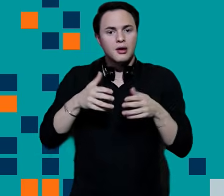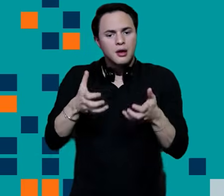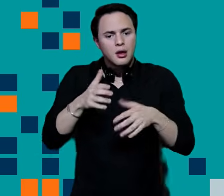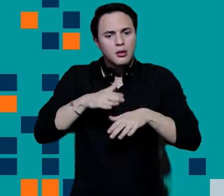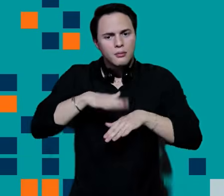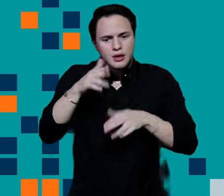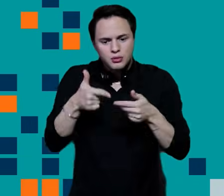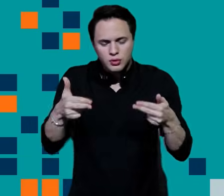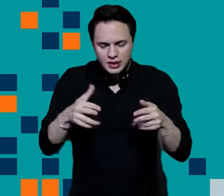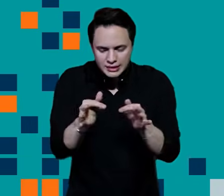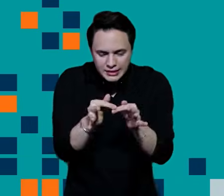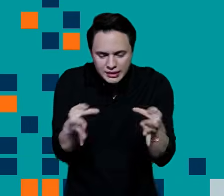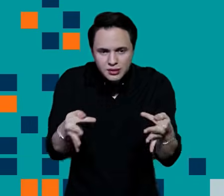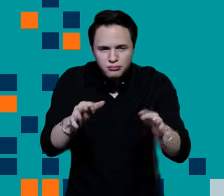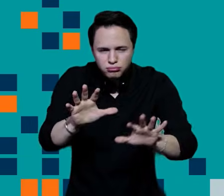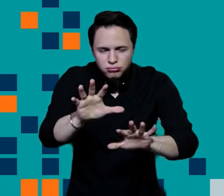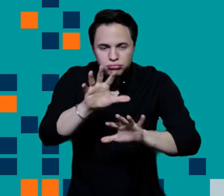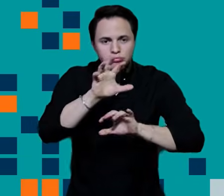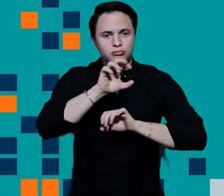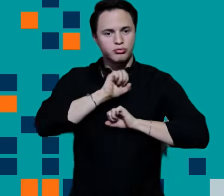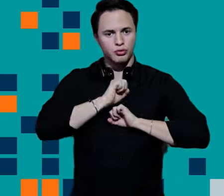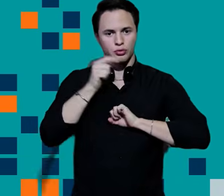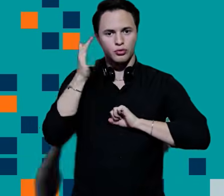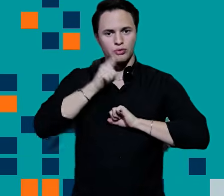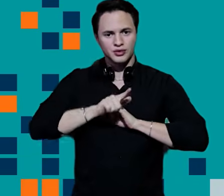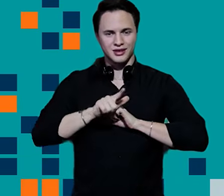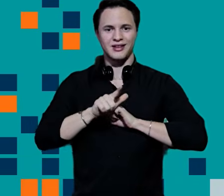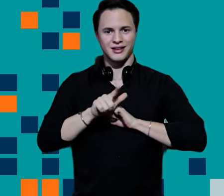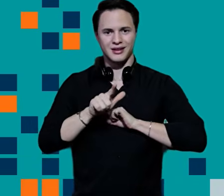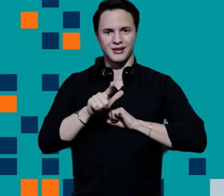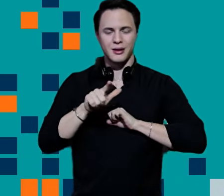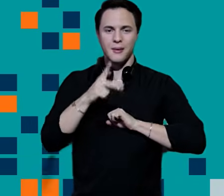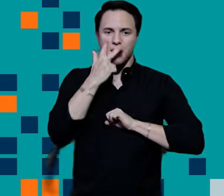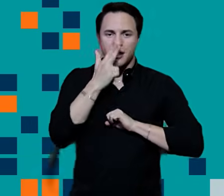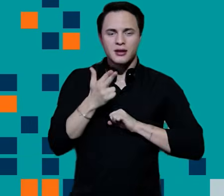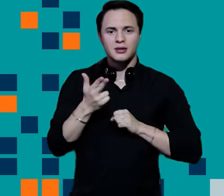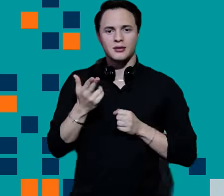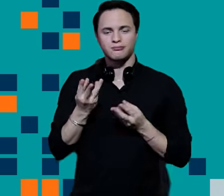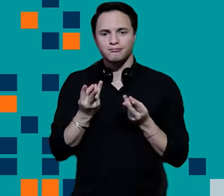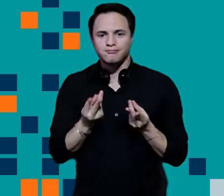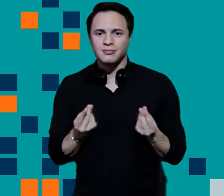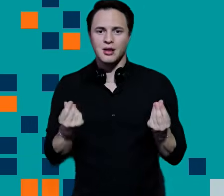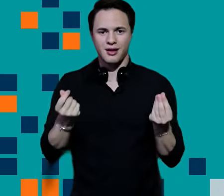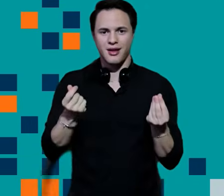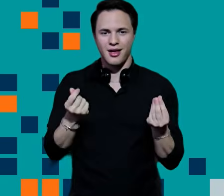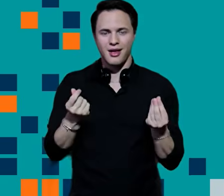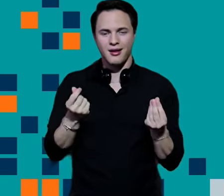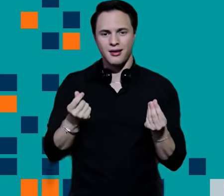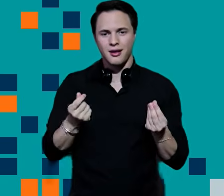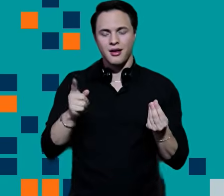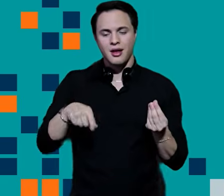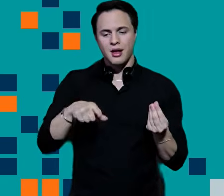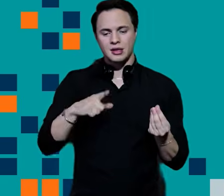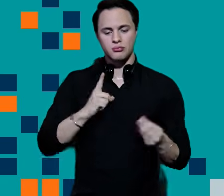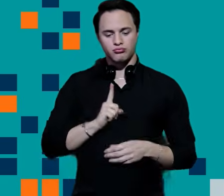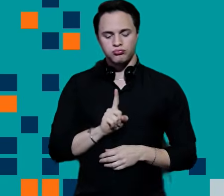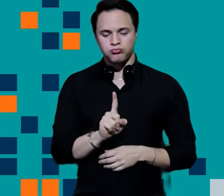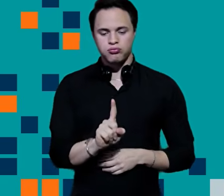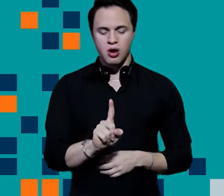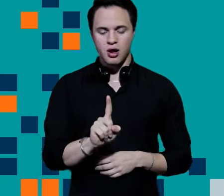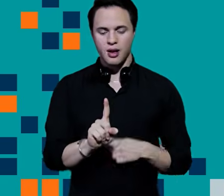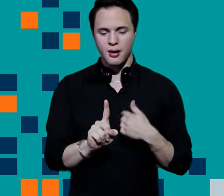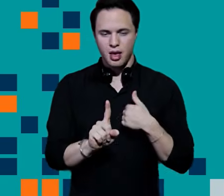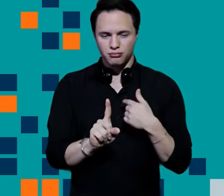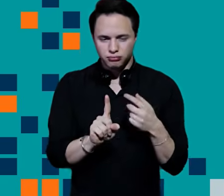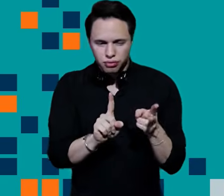very simple, then we get bored. If they're in the middle, then that's a sweet spot that we're really engaged with. This last one is